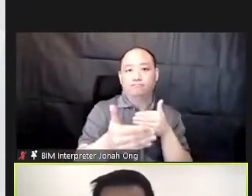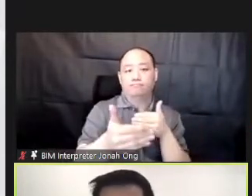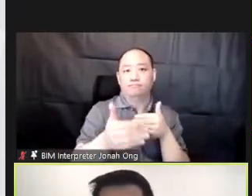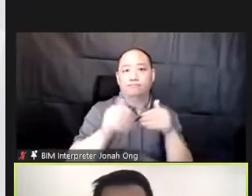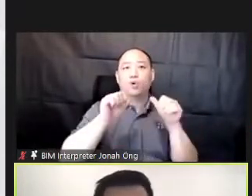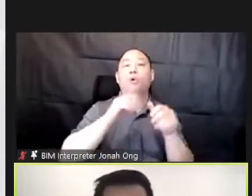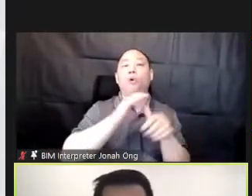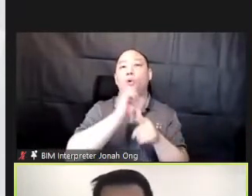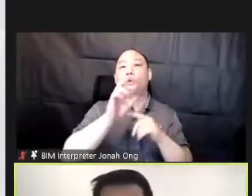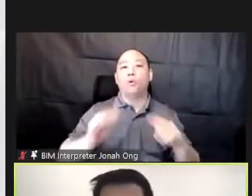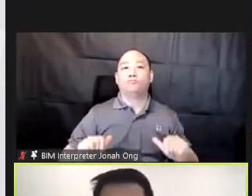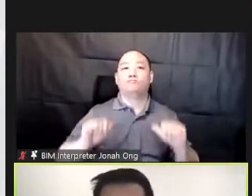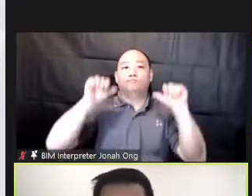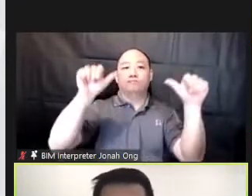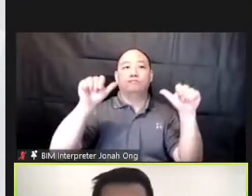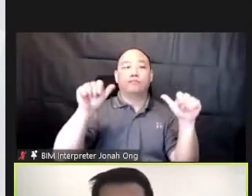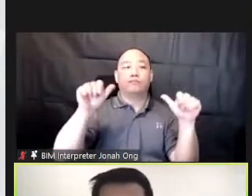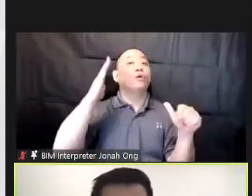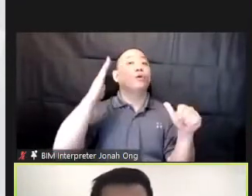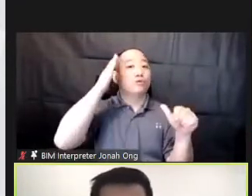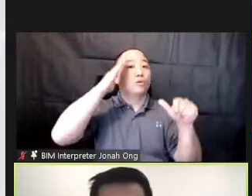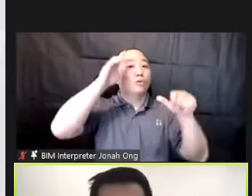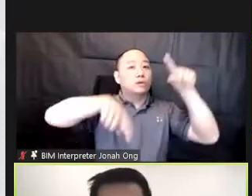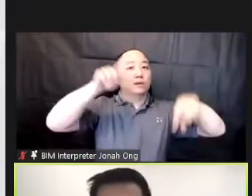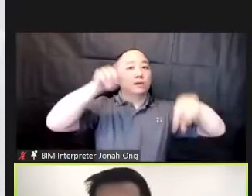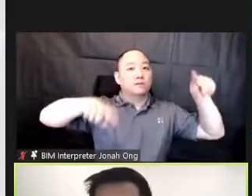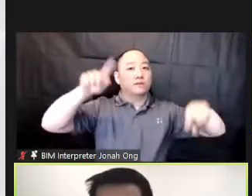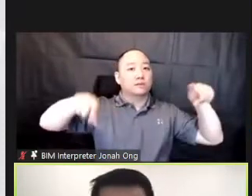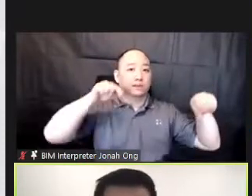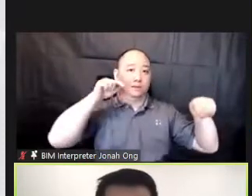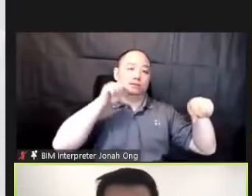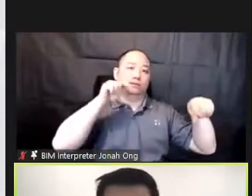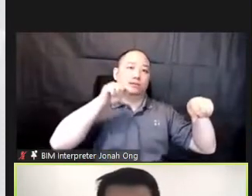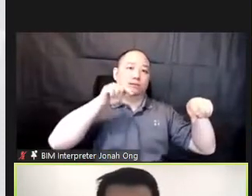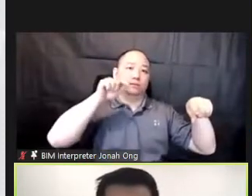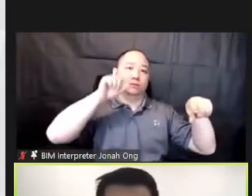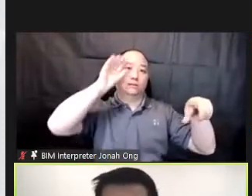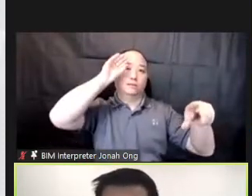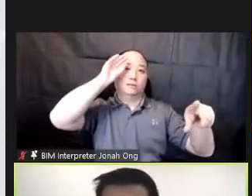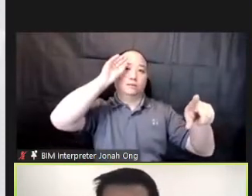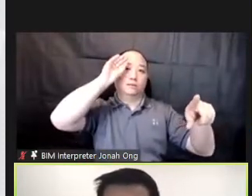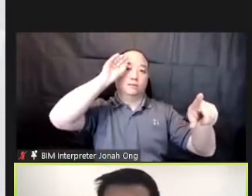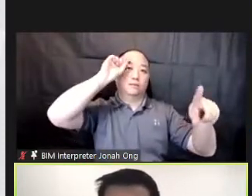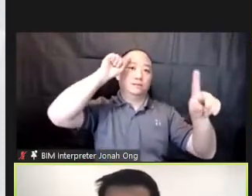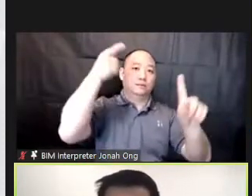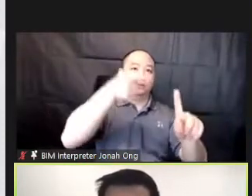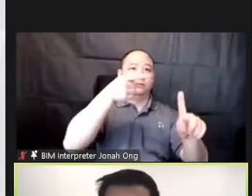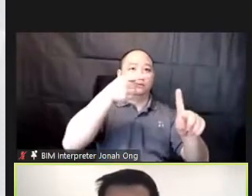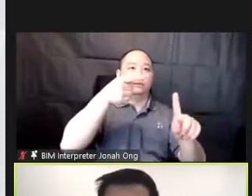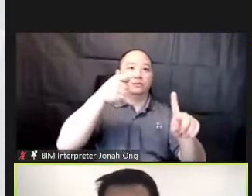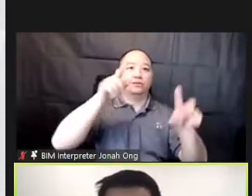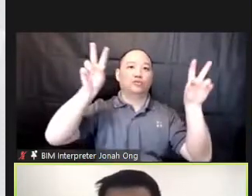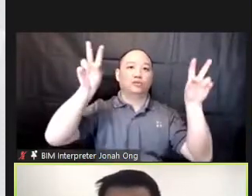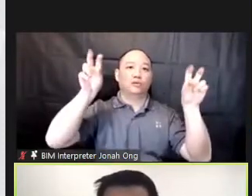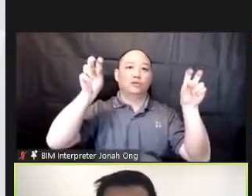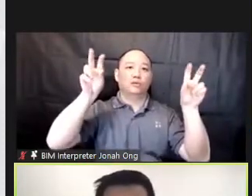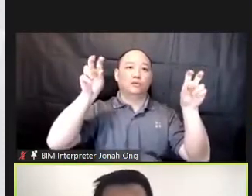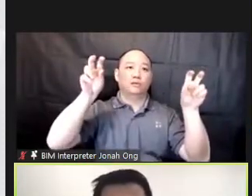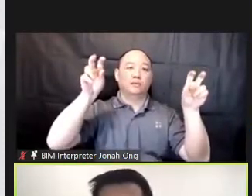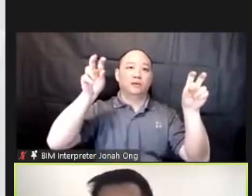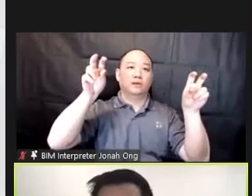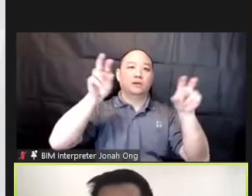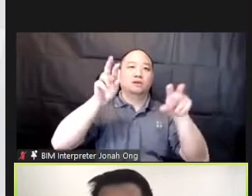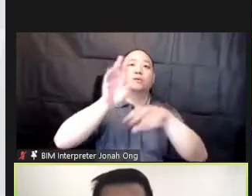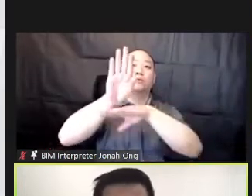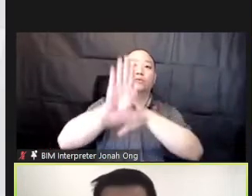know that diversity is really the center stage in Malaysian politics, especially when it comes to race and religion. It